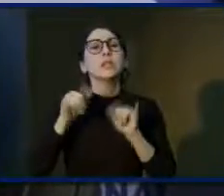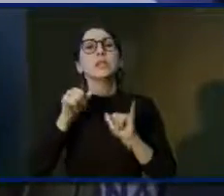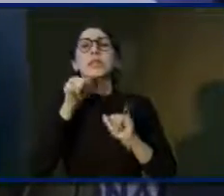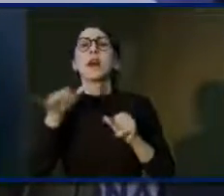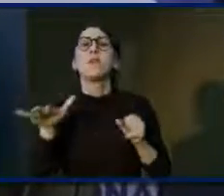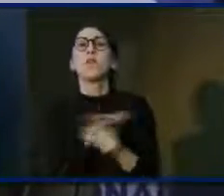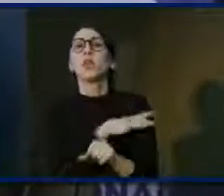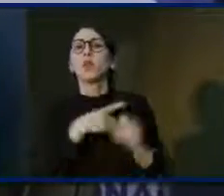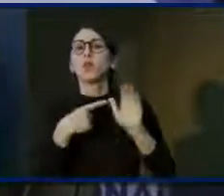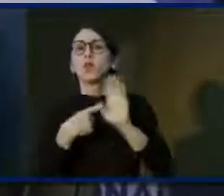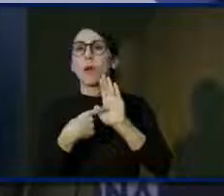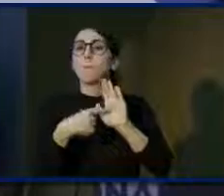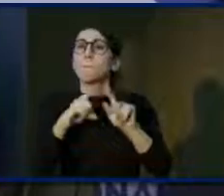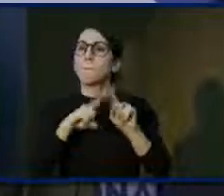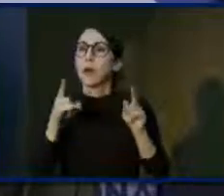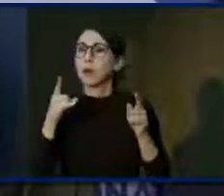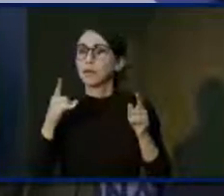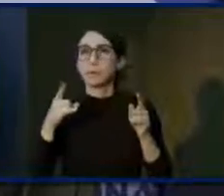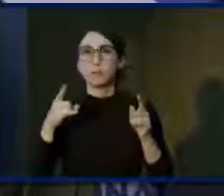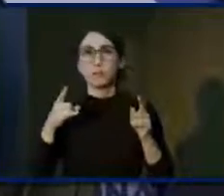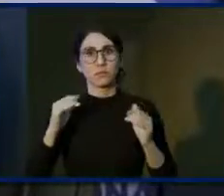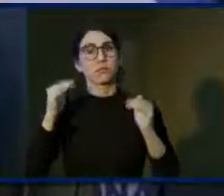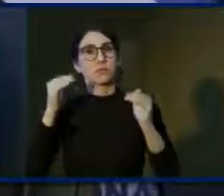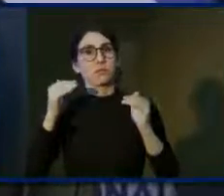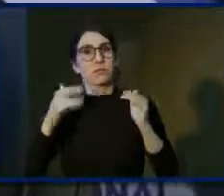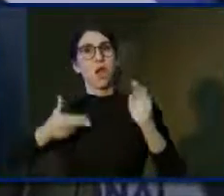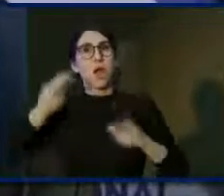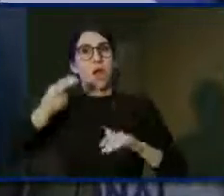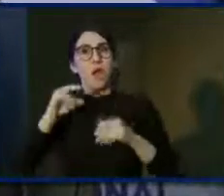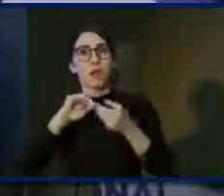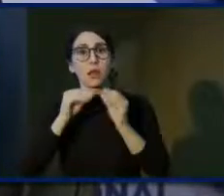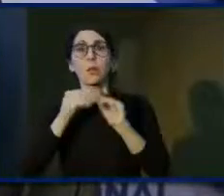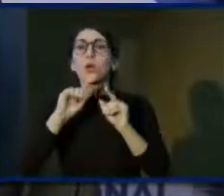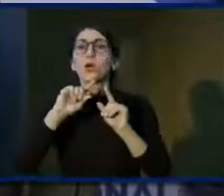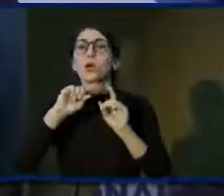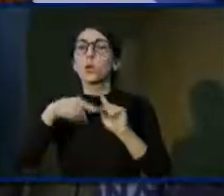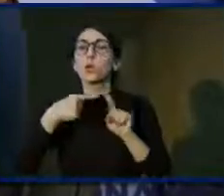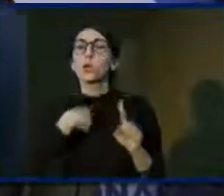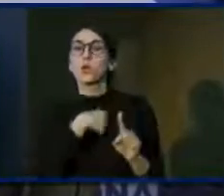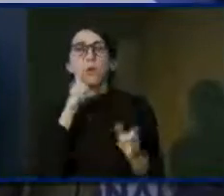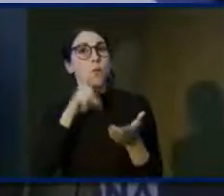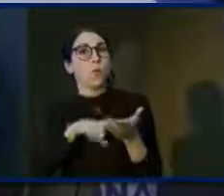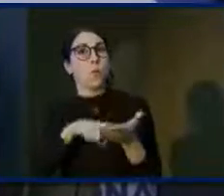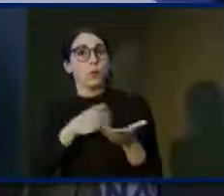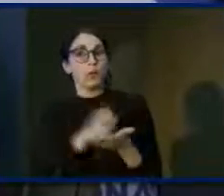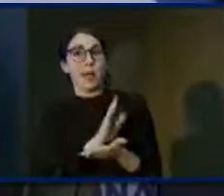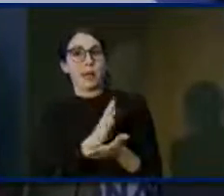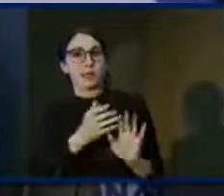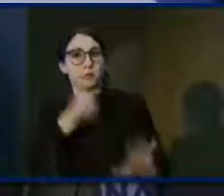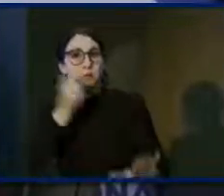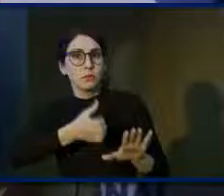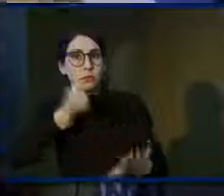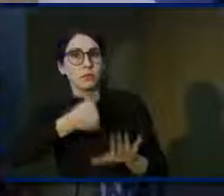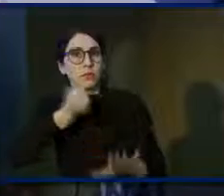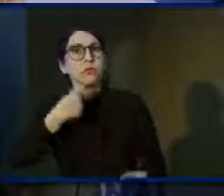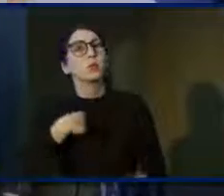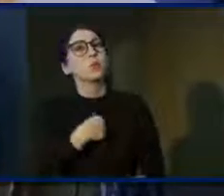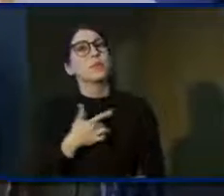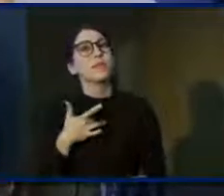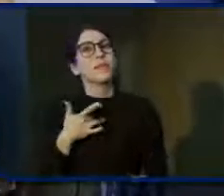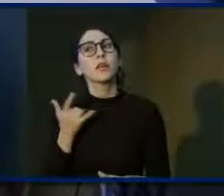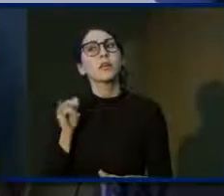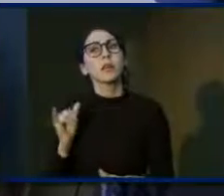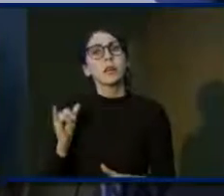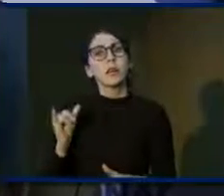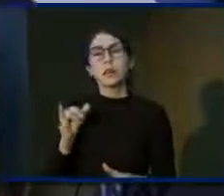a new high water mark. And so when we see our rights being taken away, where we've seen gains, we are also in the same boat. It's like, there's something